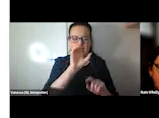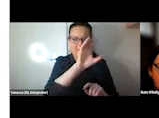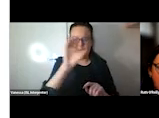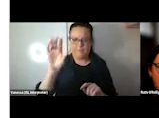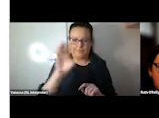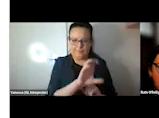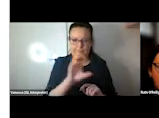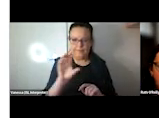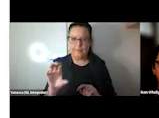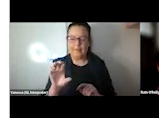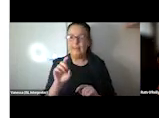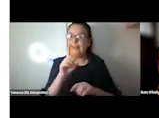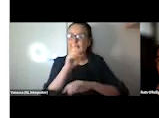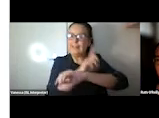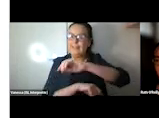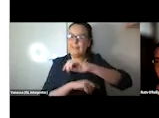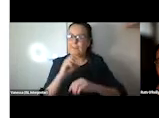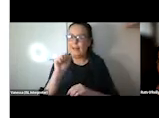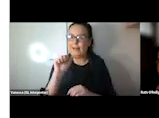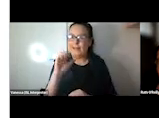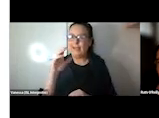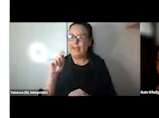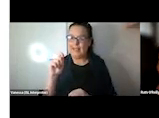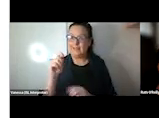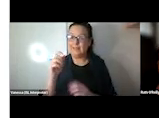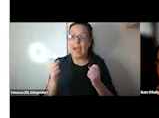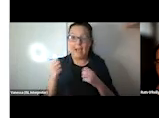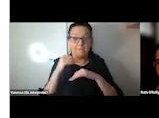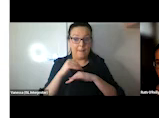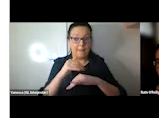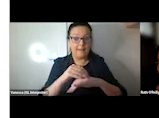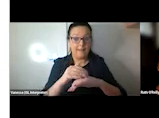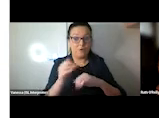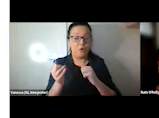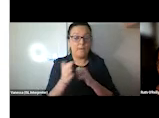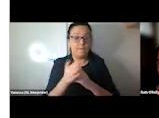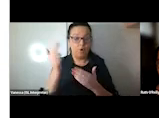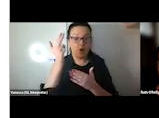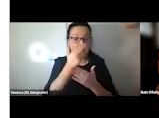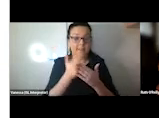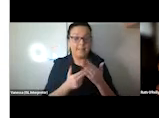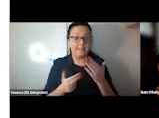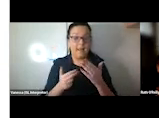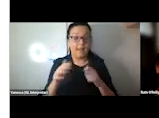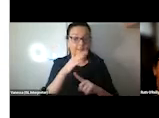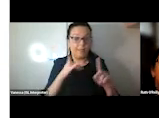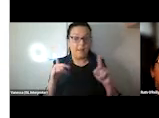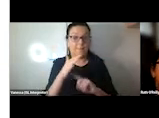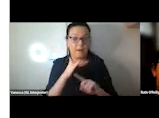Act that have implications for the design of the built environment and the obligations for our public bodies in relation to that.